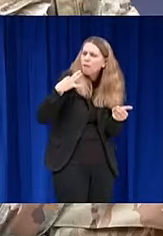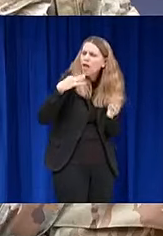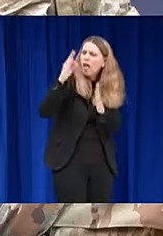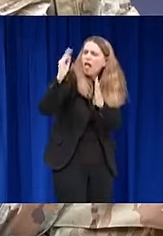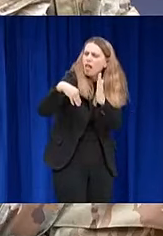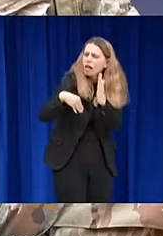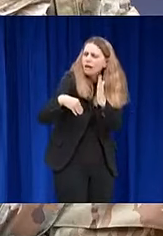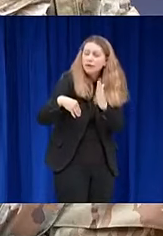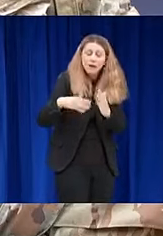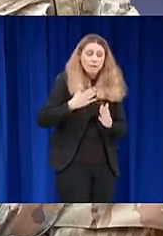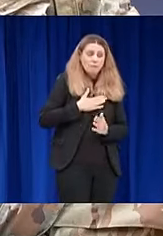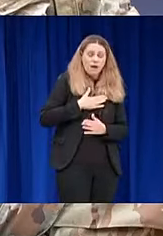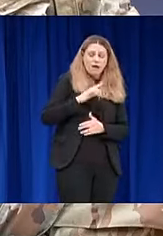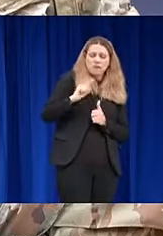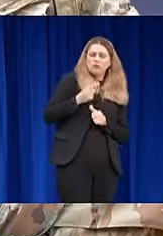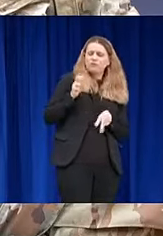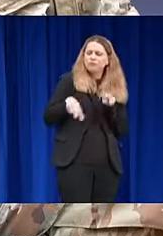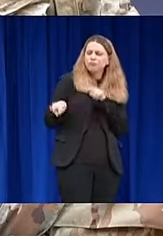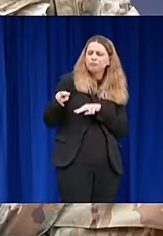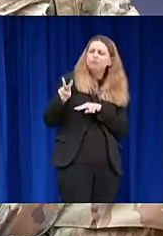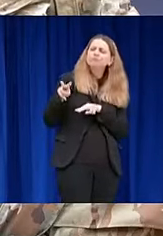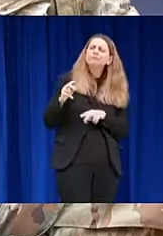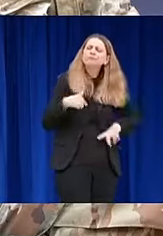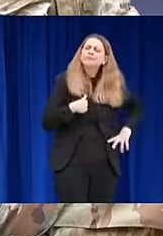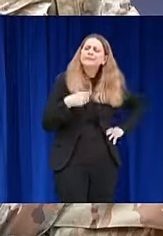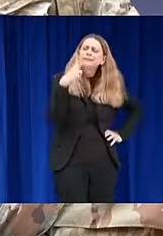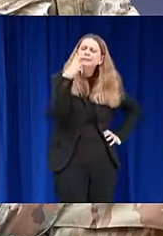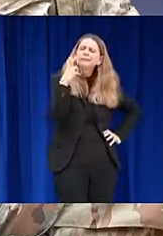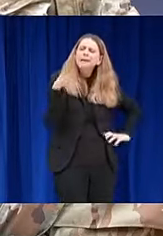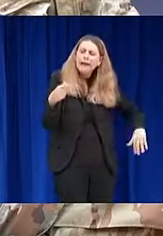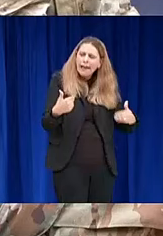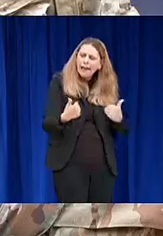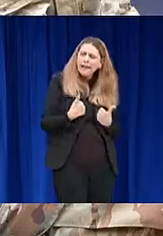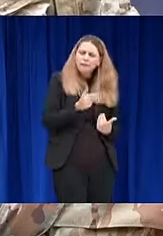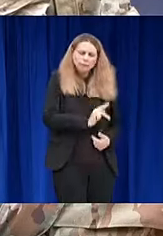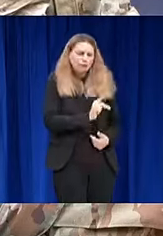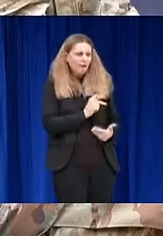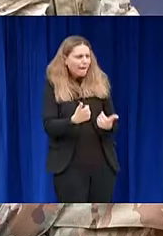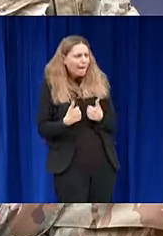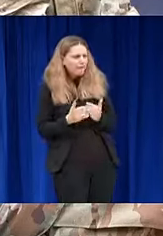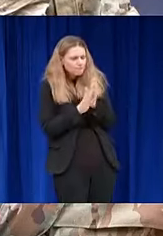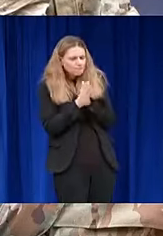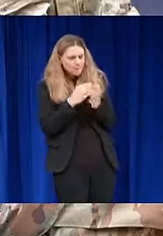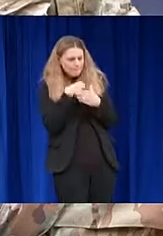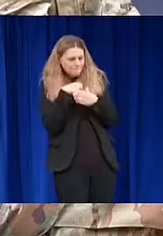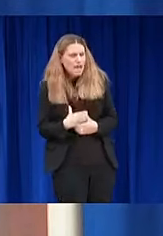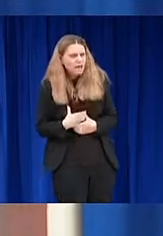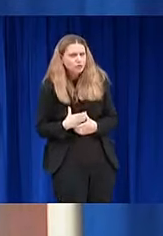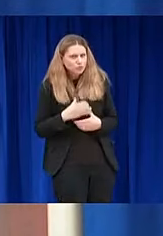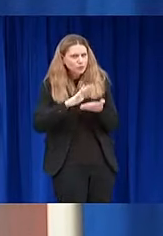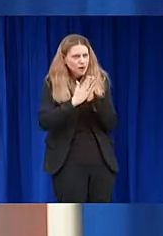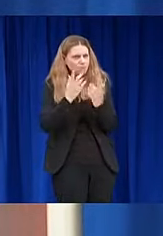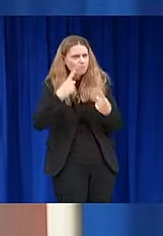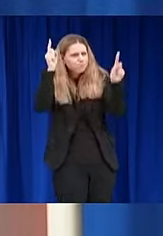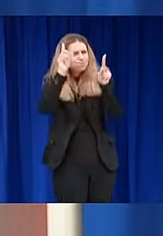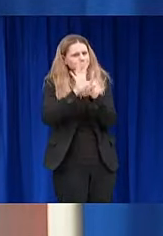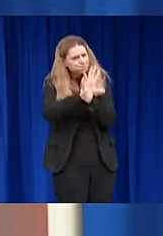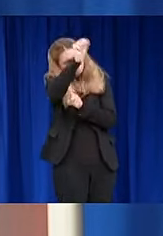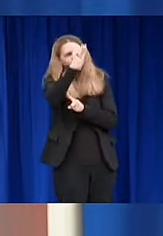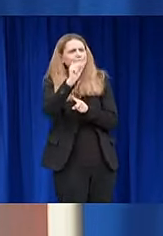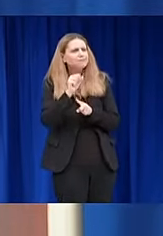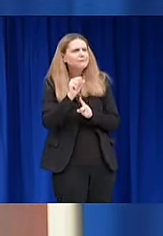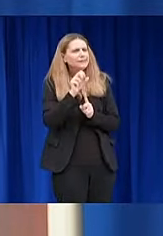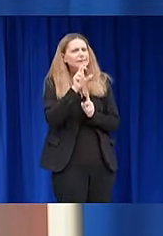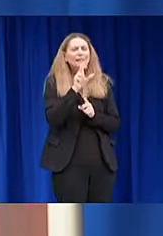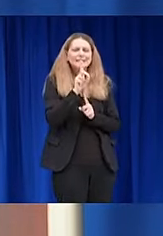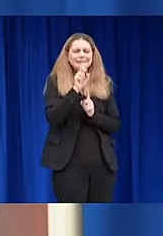wondered if he had the personality and passion that was needed to be successful as a DEIA champion.